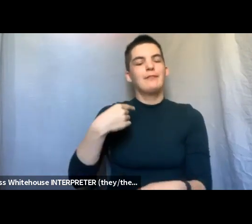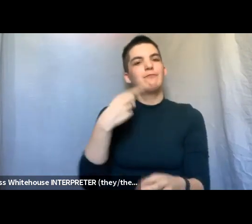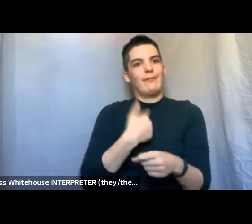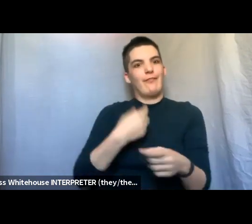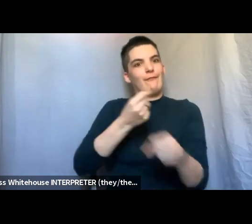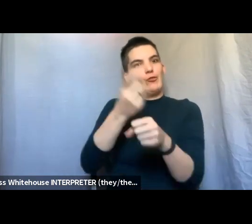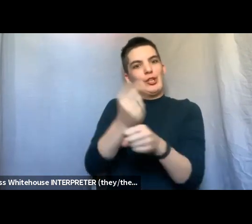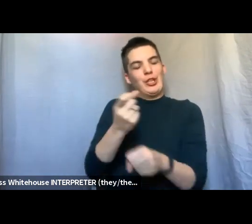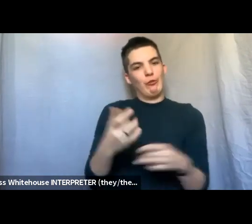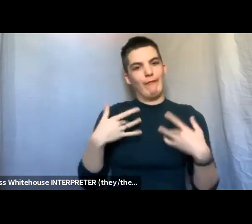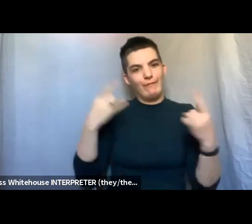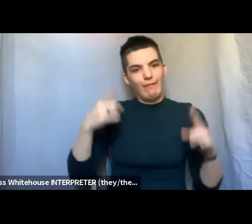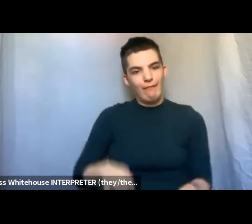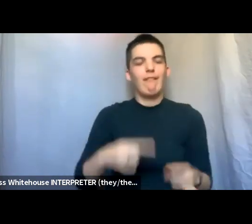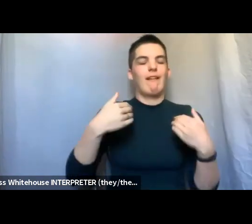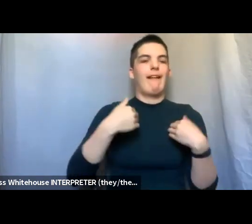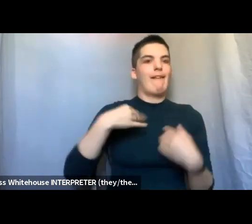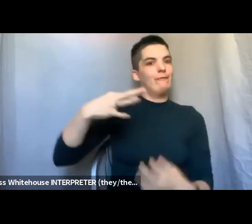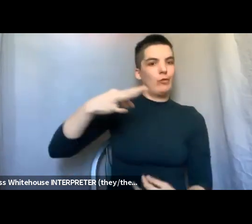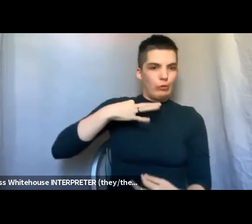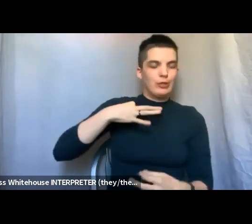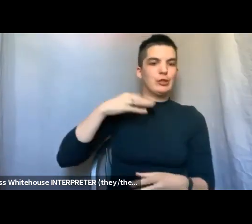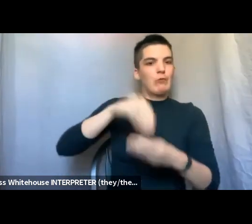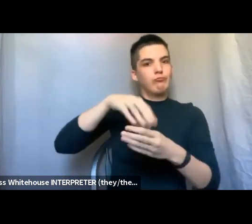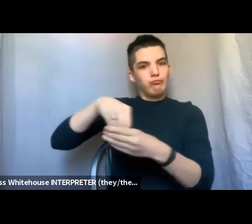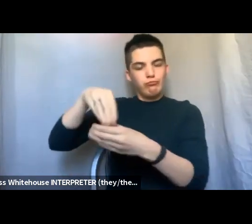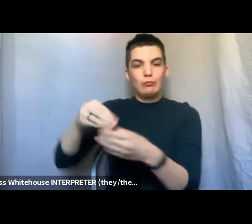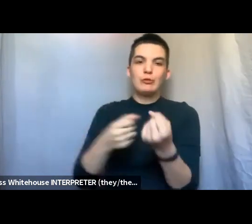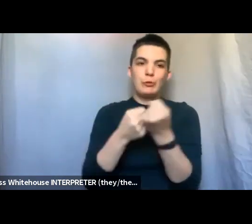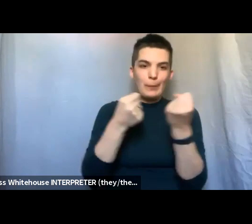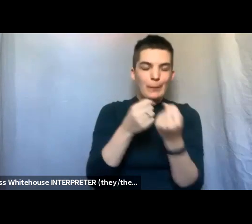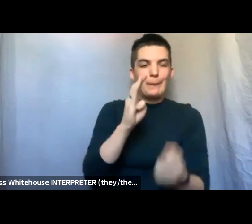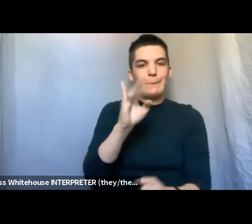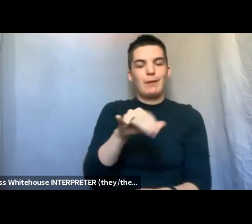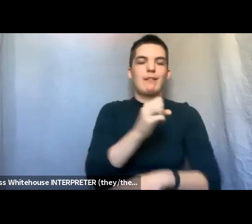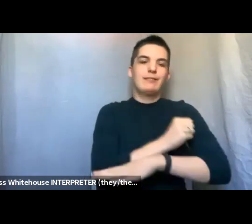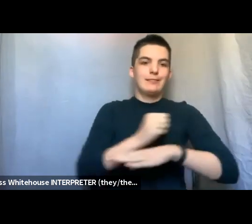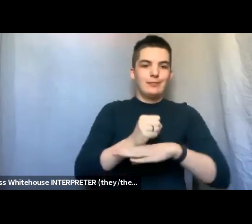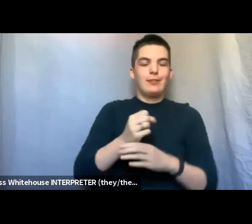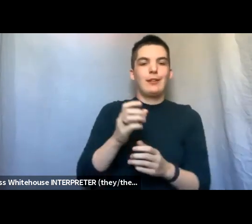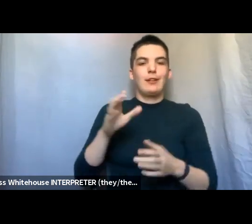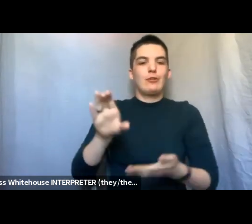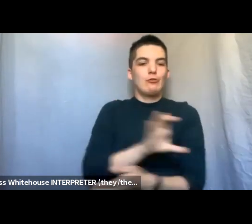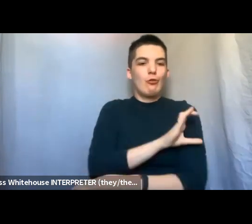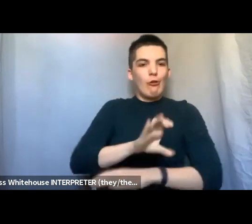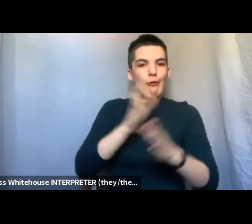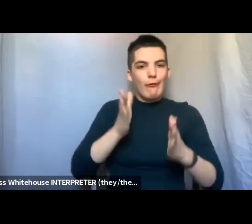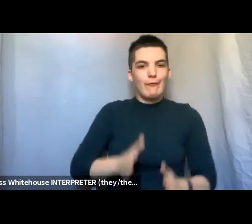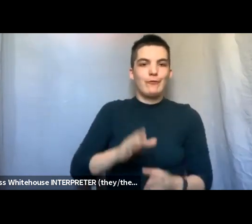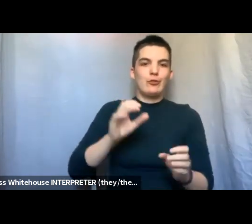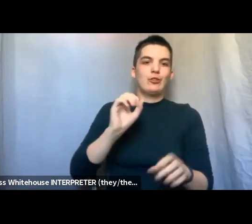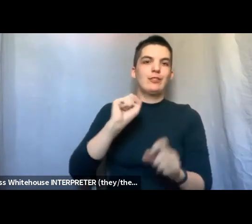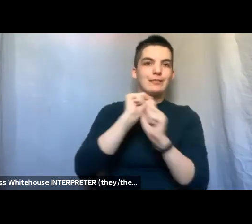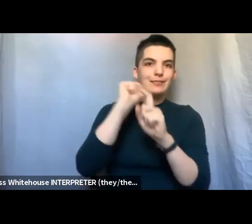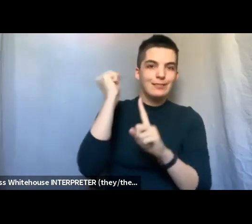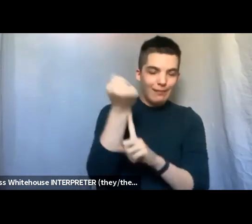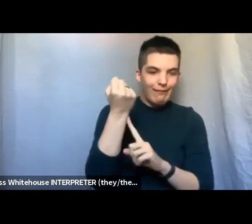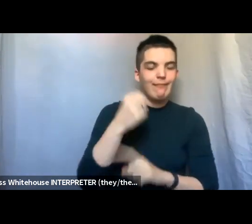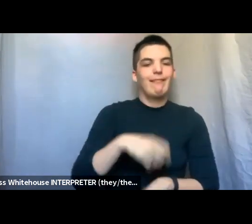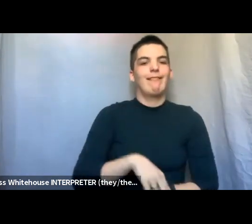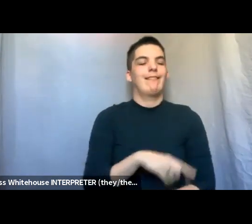year with volunteer participation, supported by the Stage Directors and Choreographers Society, and also the Pasadena in partnership with the